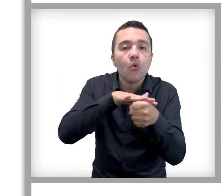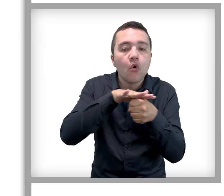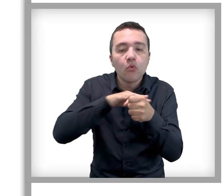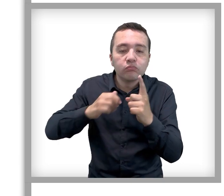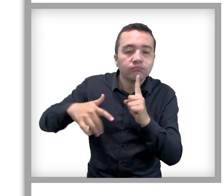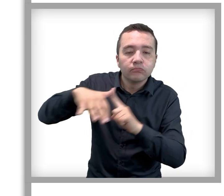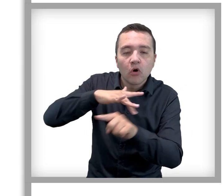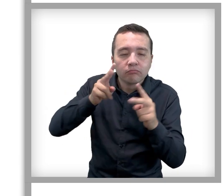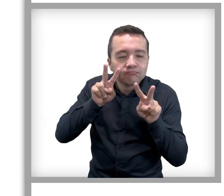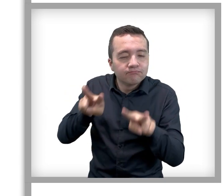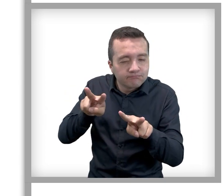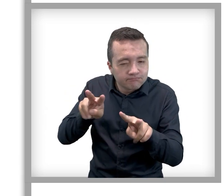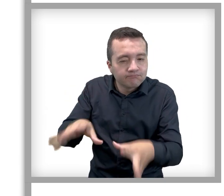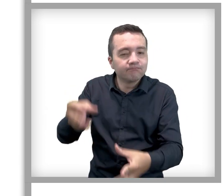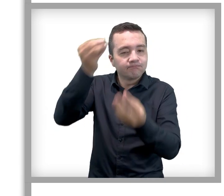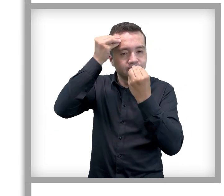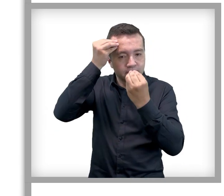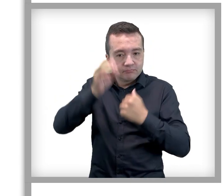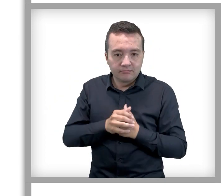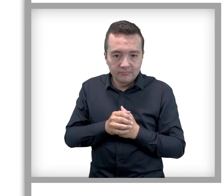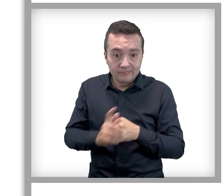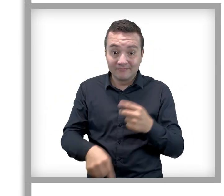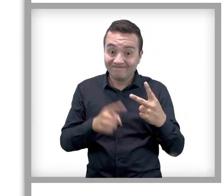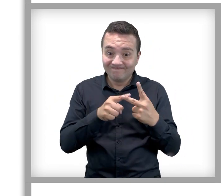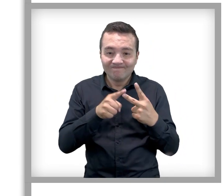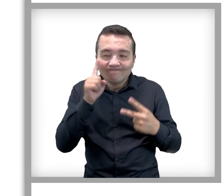continue putting people at the center of this process.